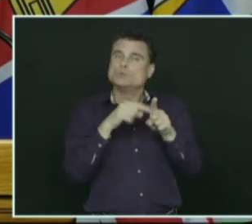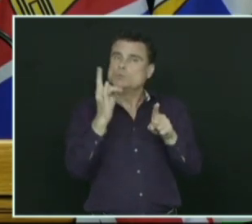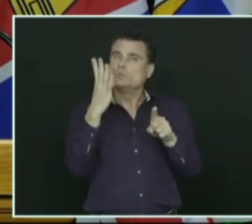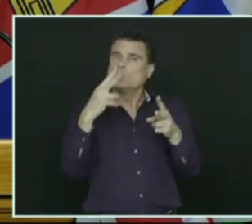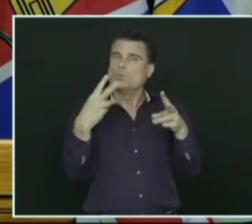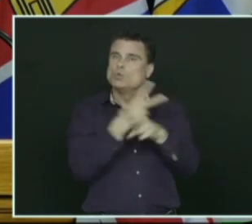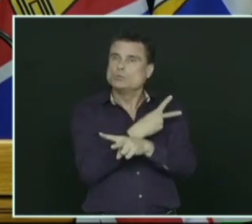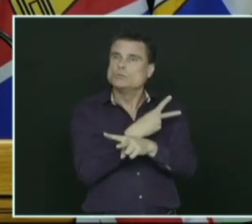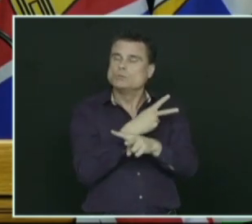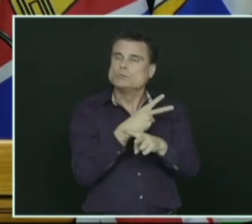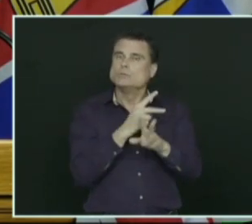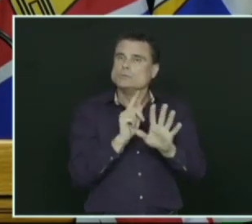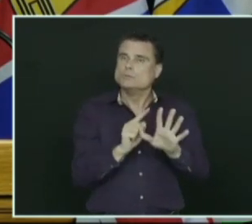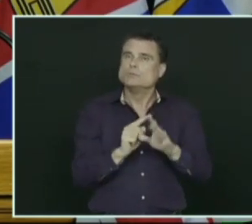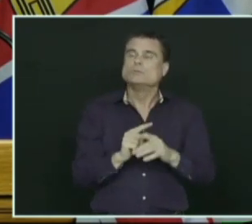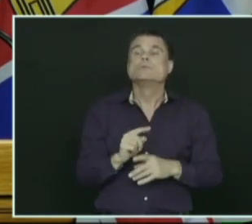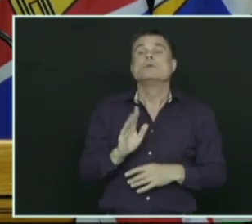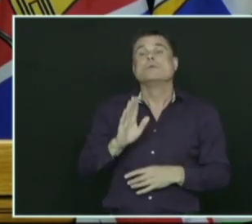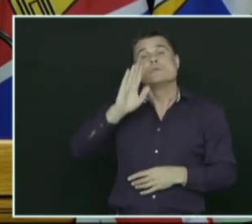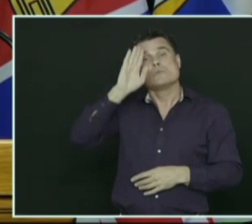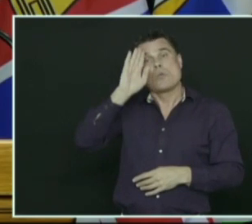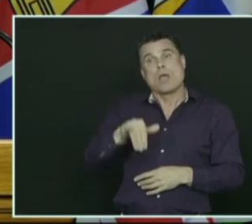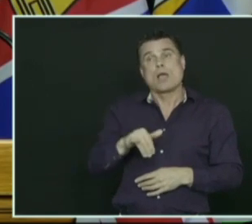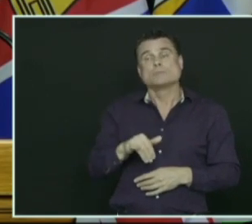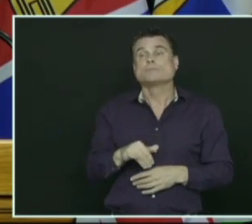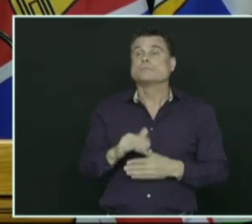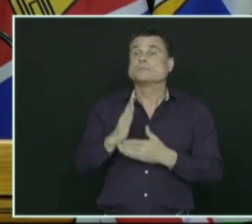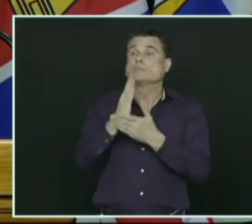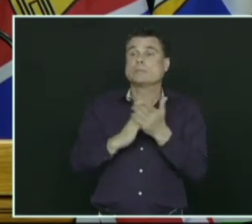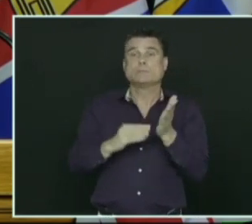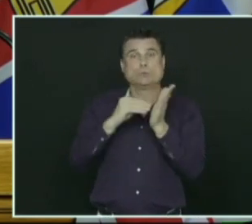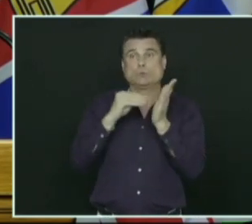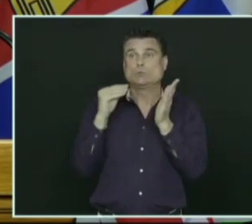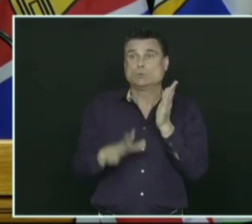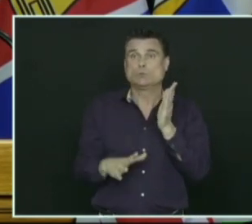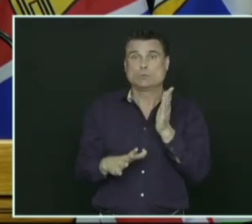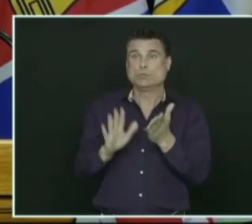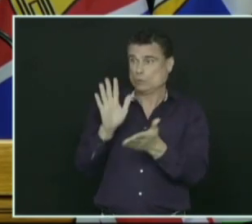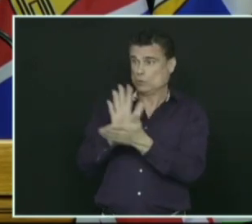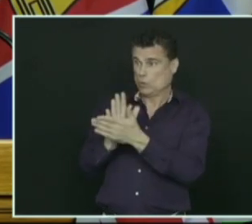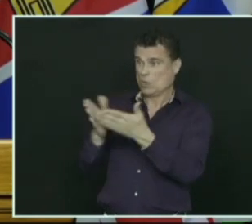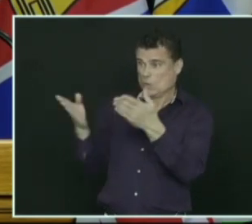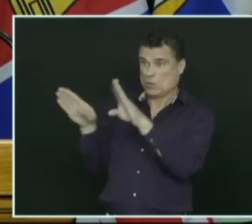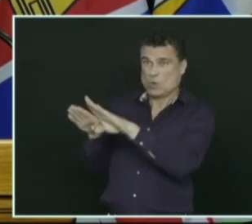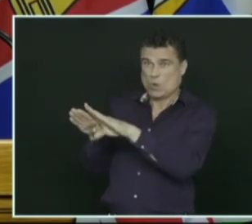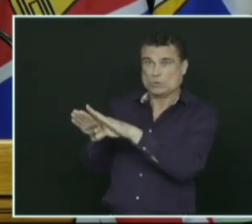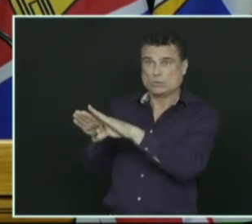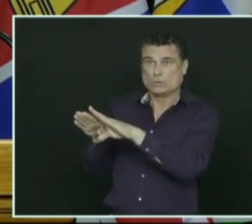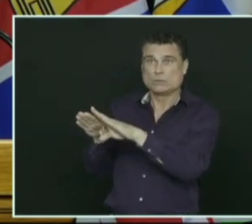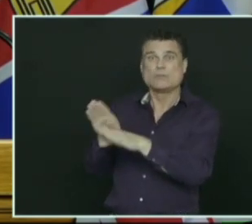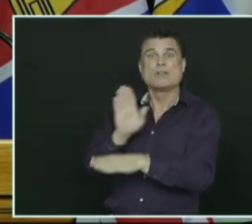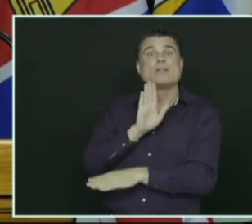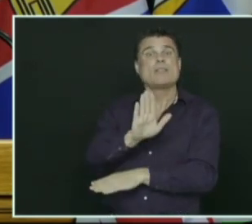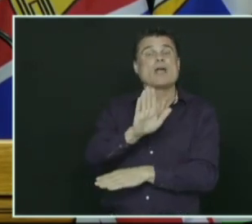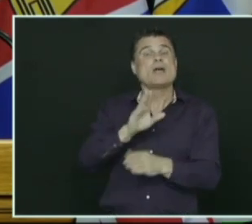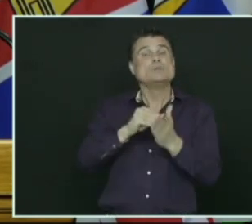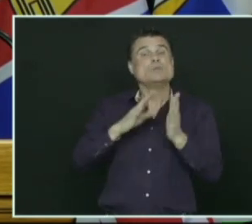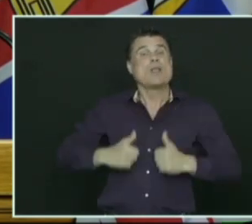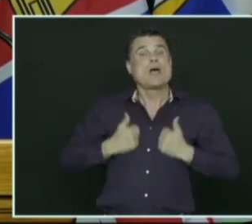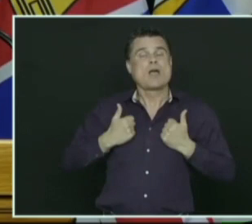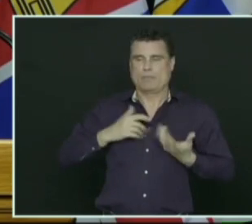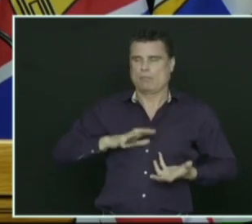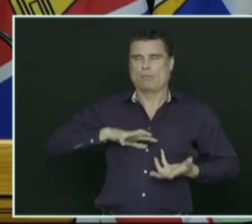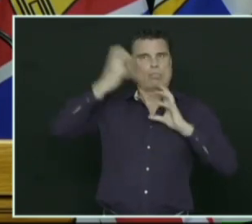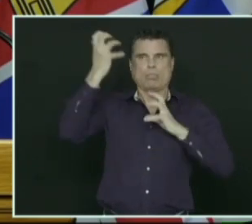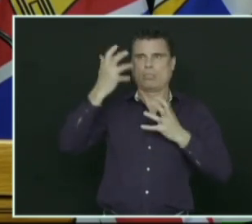the province. And there's been some really great initiatives in the school districts around the province to support those children and those